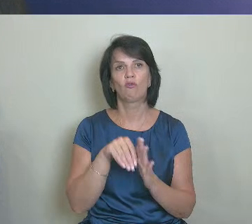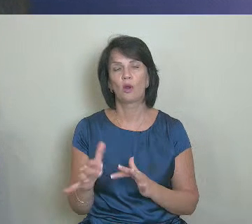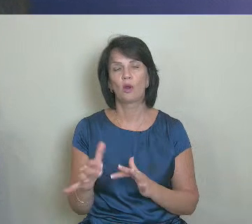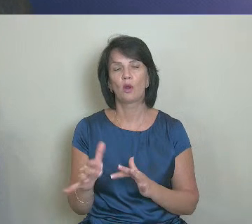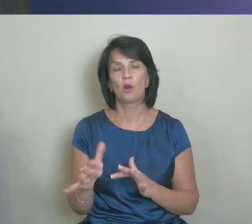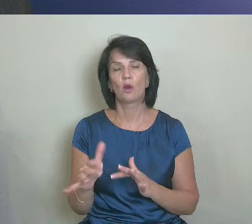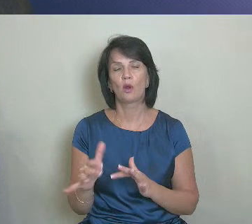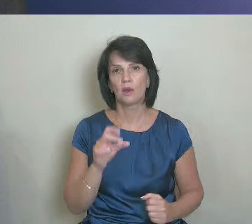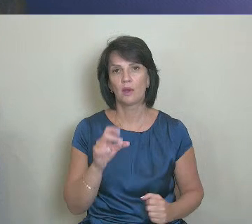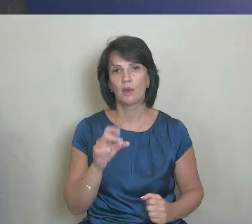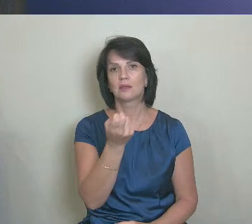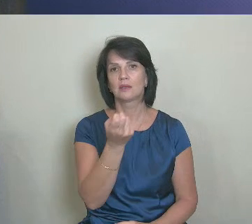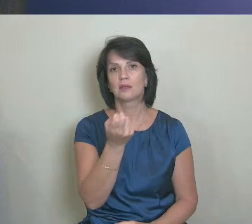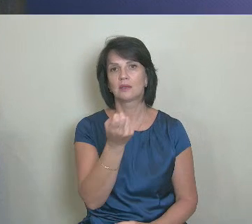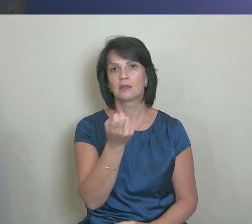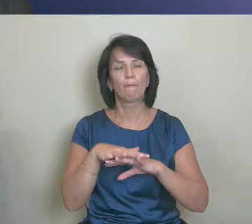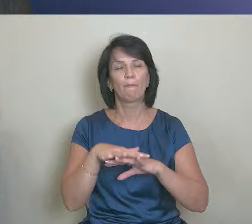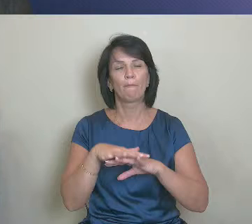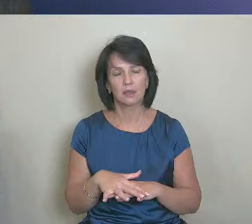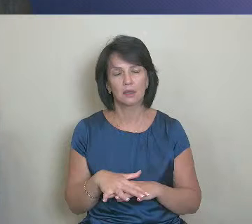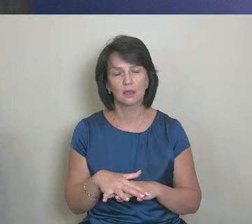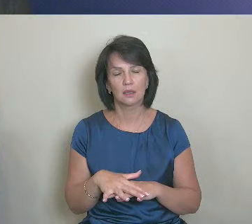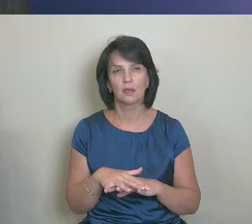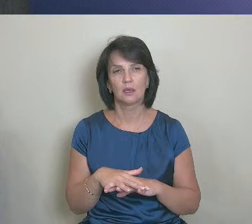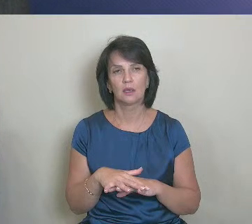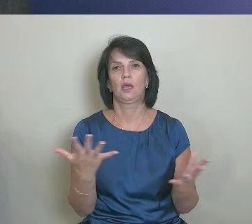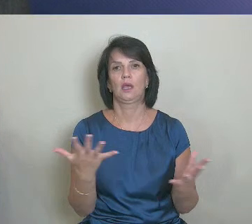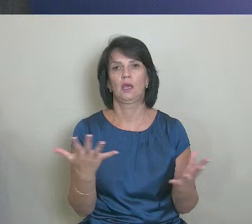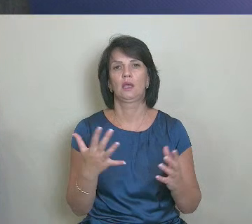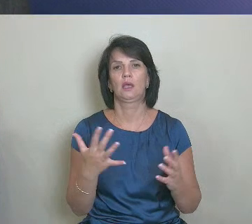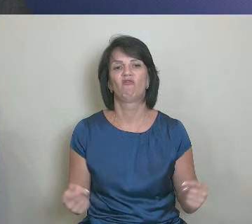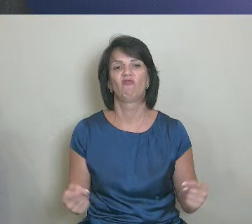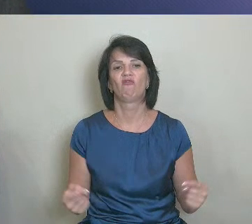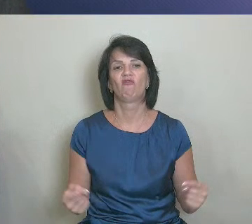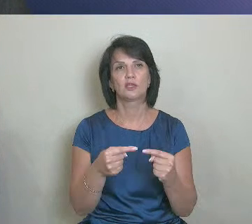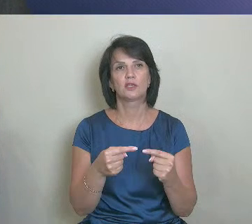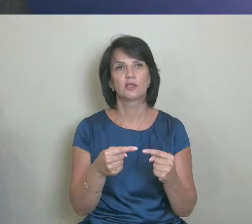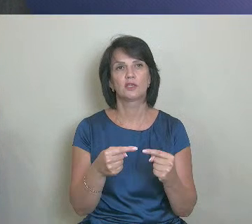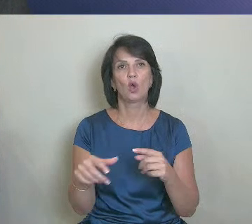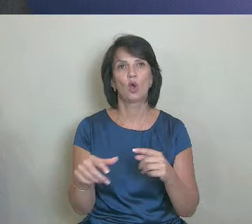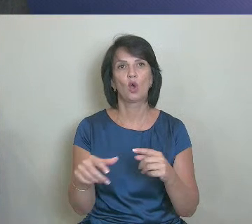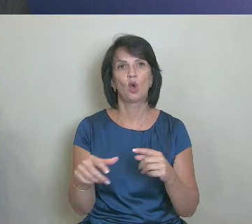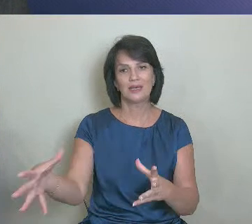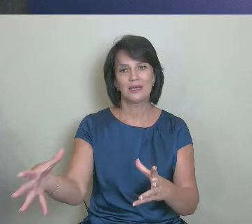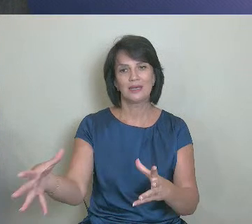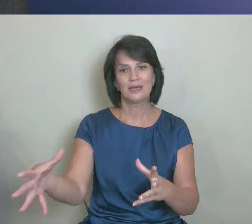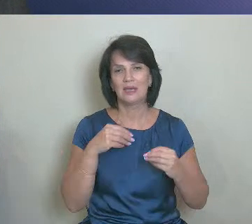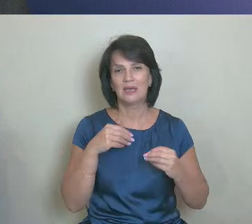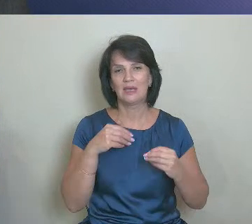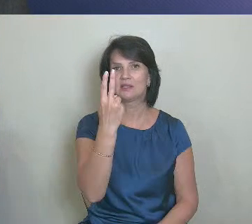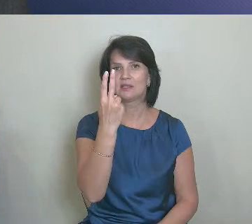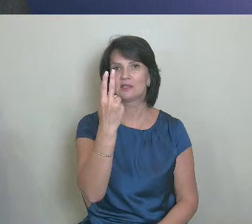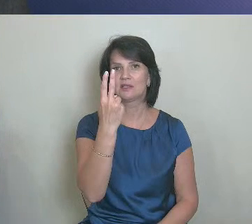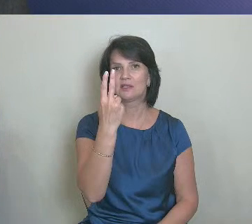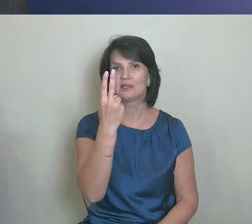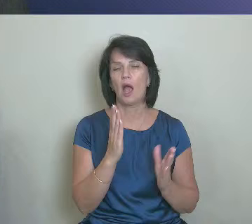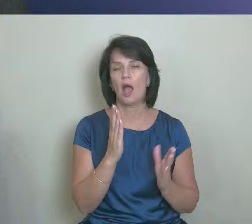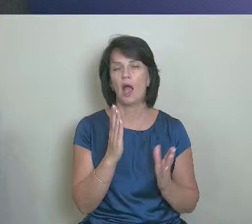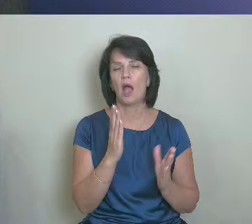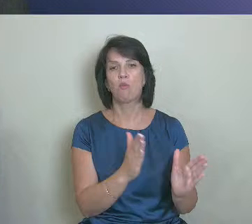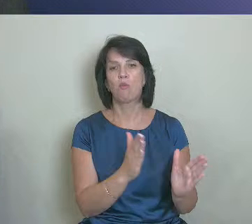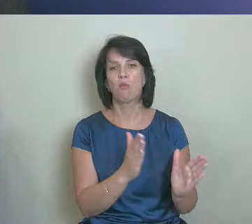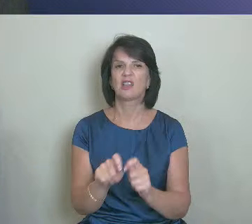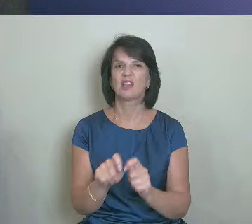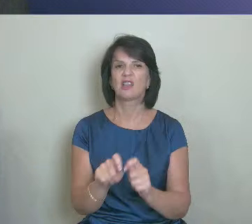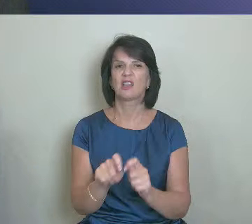the election process sees other stakeholders that participate in the process.